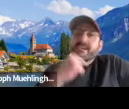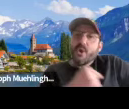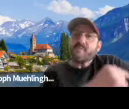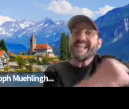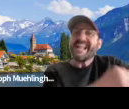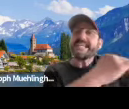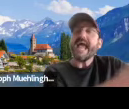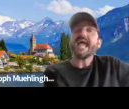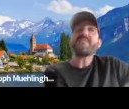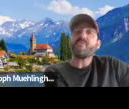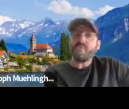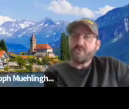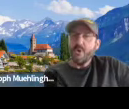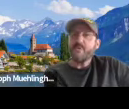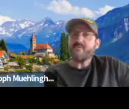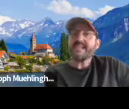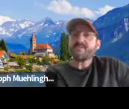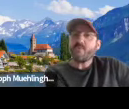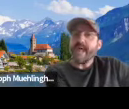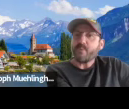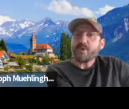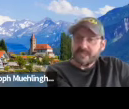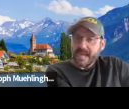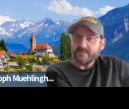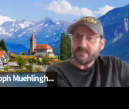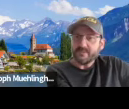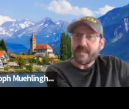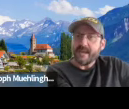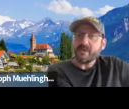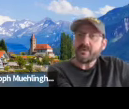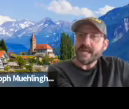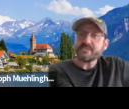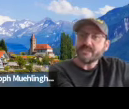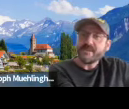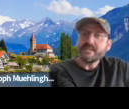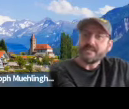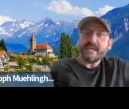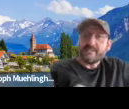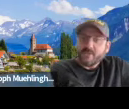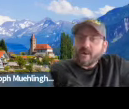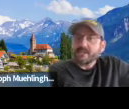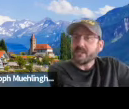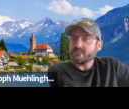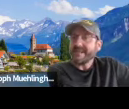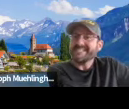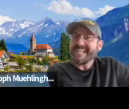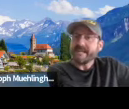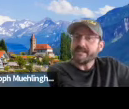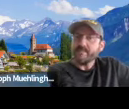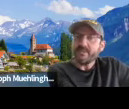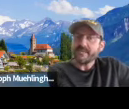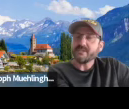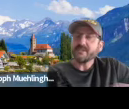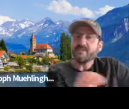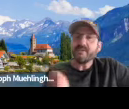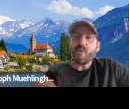goes down a nerve, and then at the end of the nerve is where that process happens. That chemical gets secreted, and then the target cell is right there at